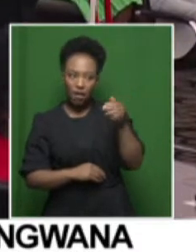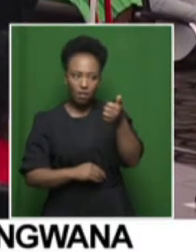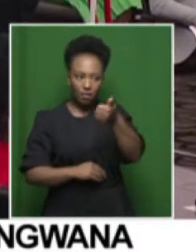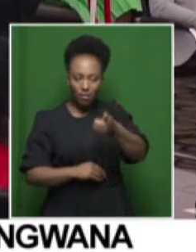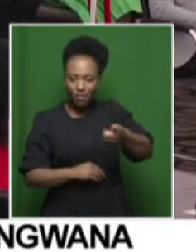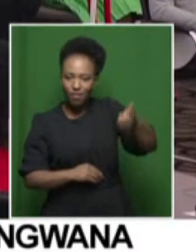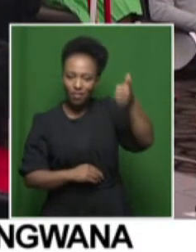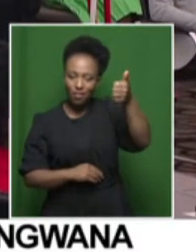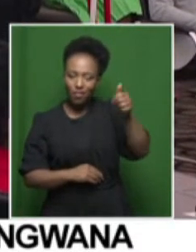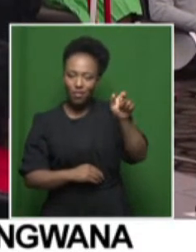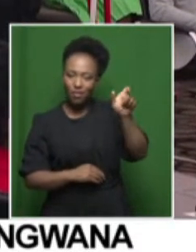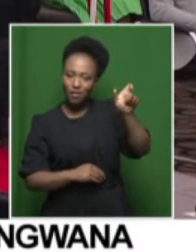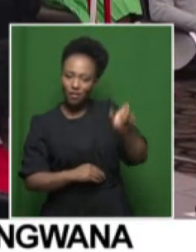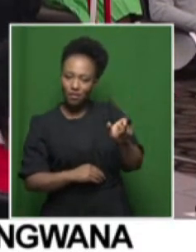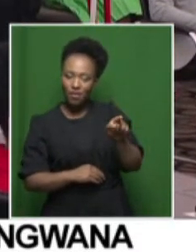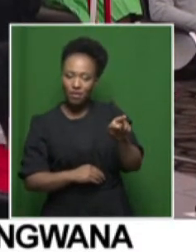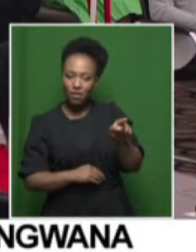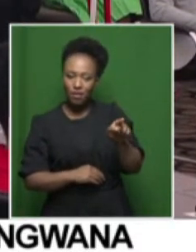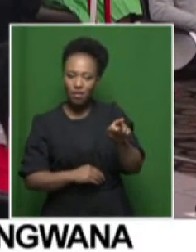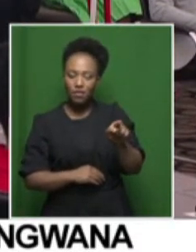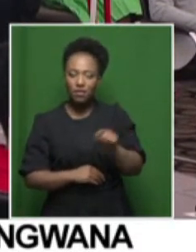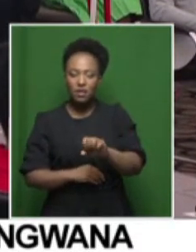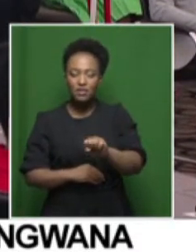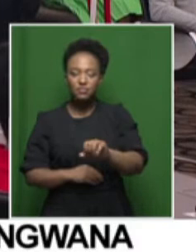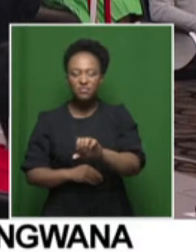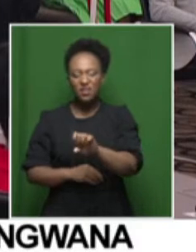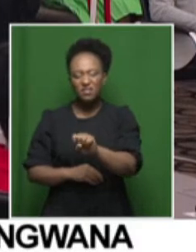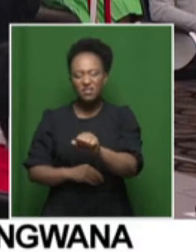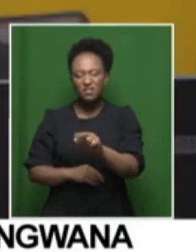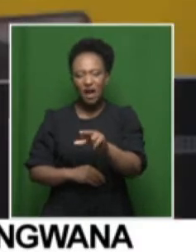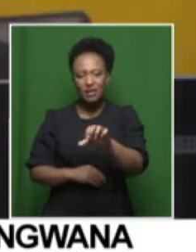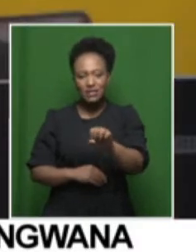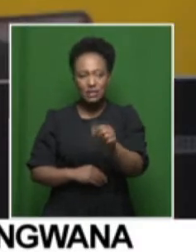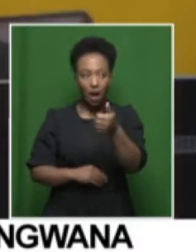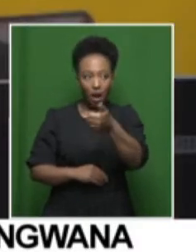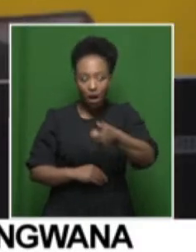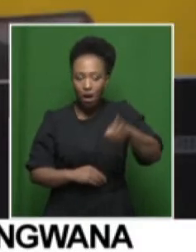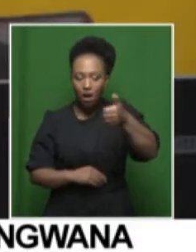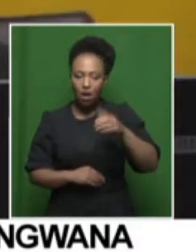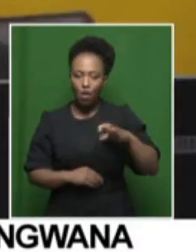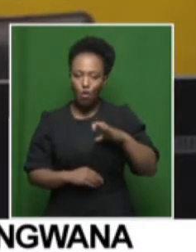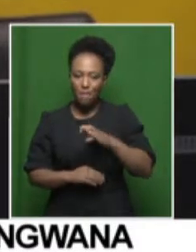the Commissioner of the South African Revenue Services,